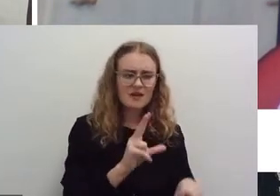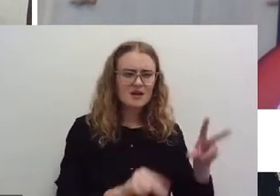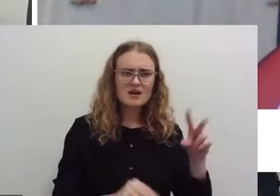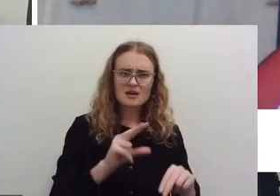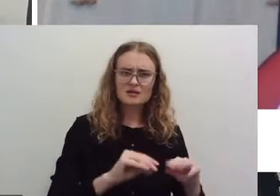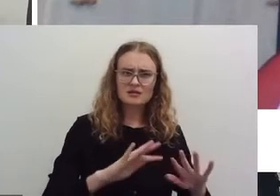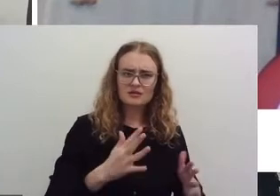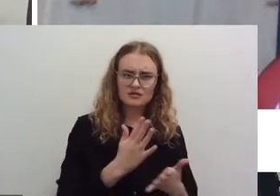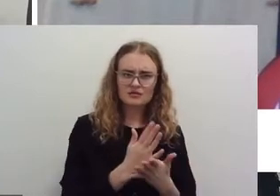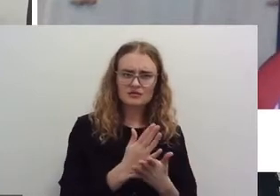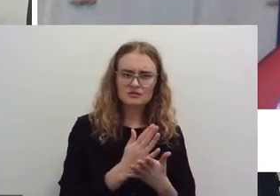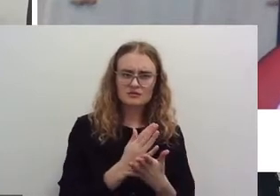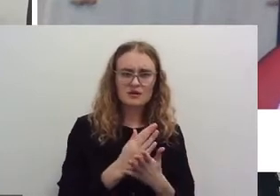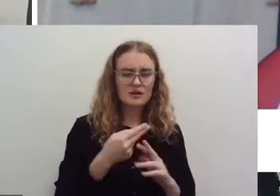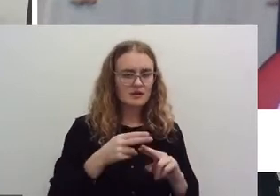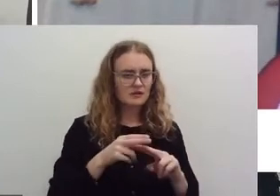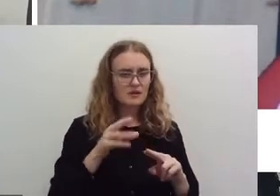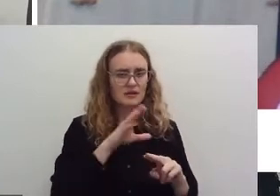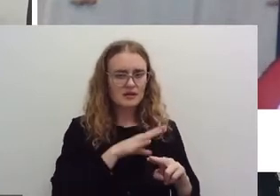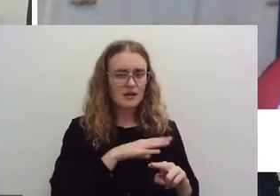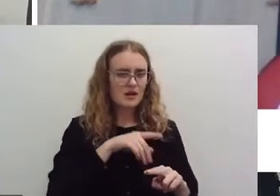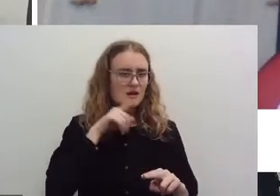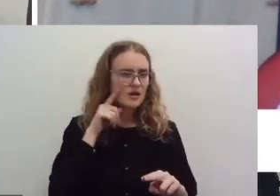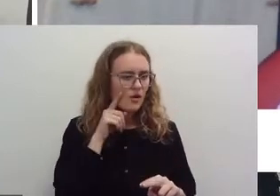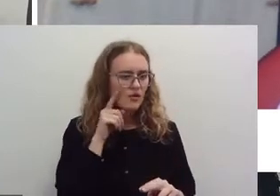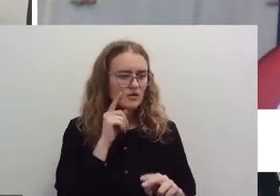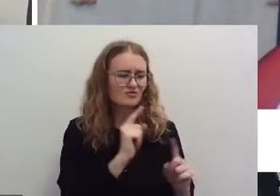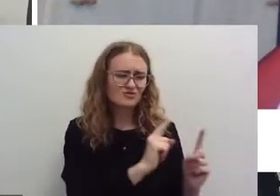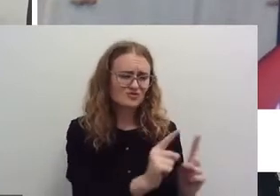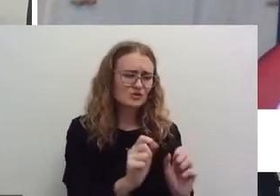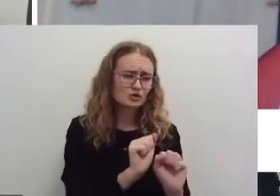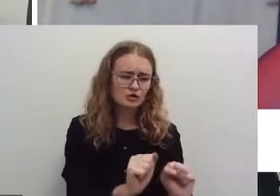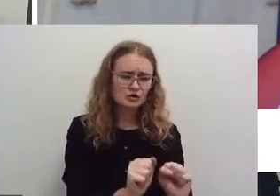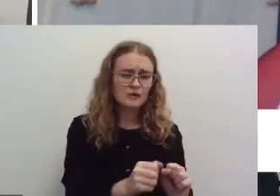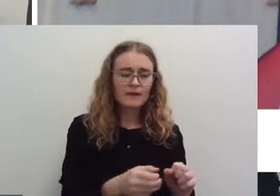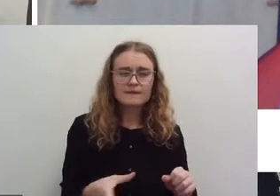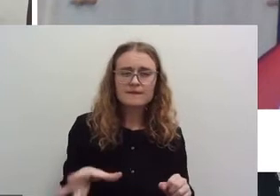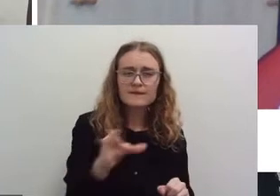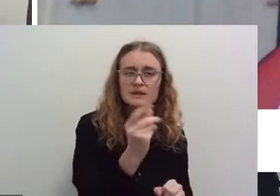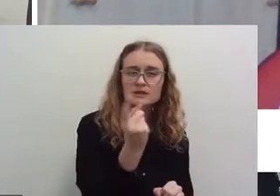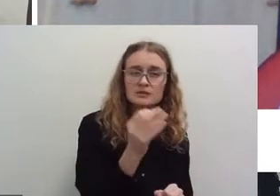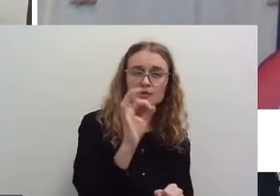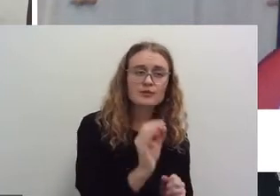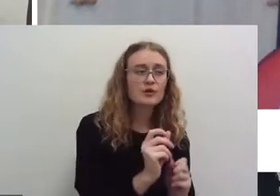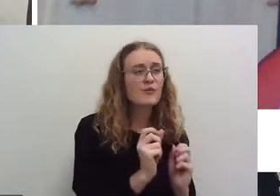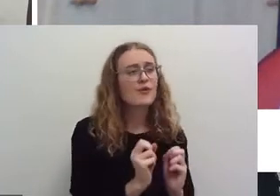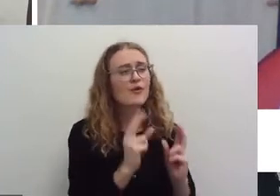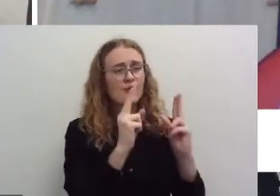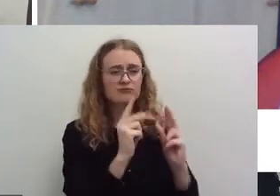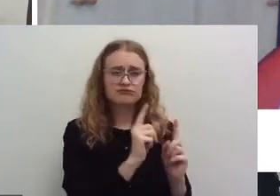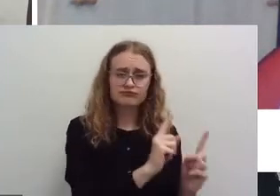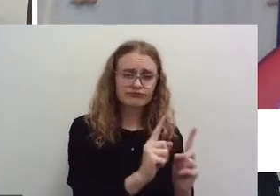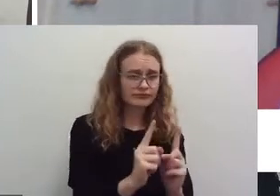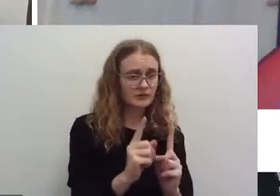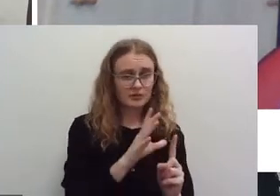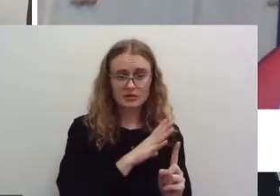youth. It is a danger, and it is a pretty big danger, I would say. And we should